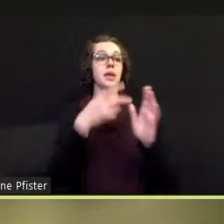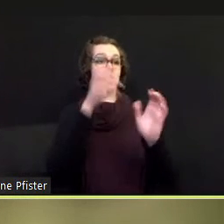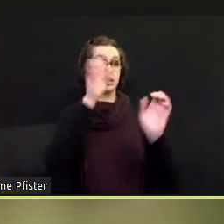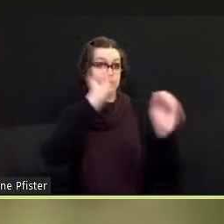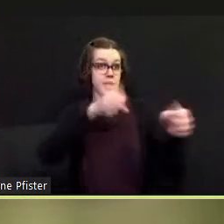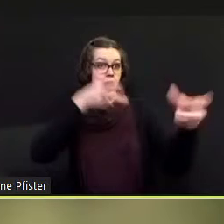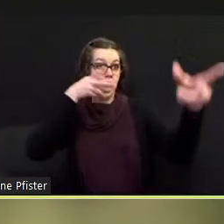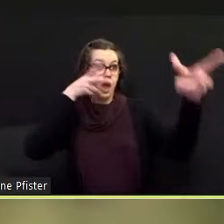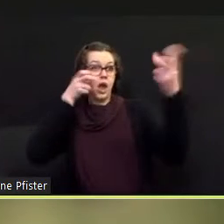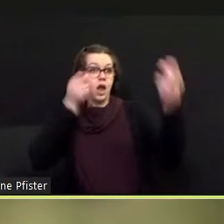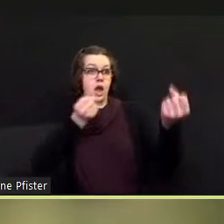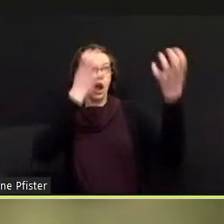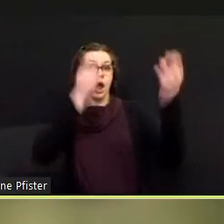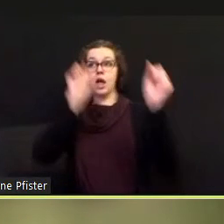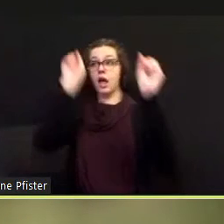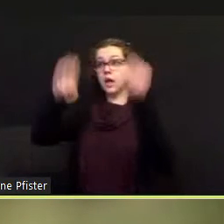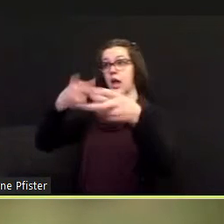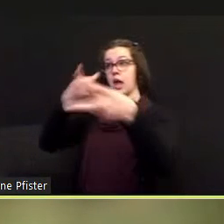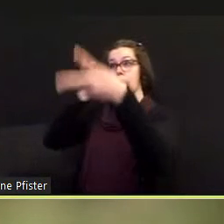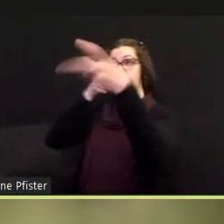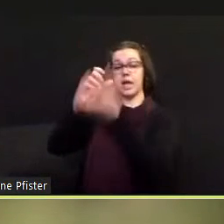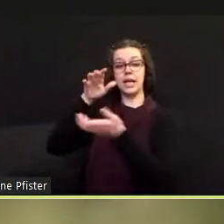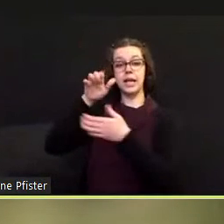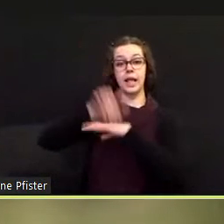the interpretation is provided in the signed language.